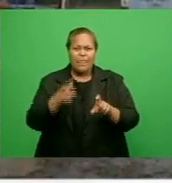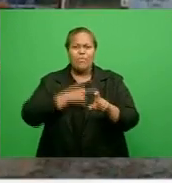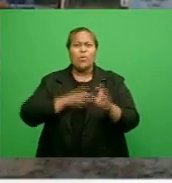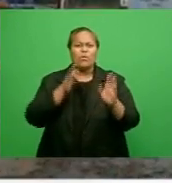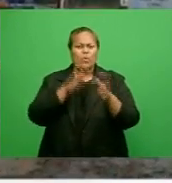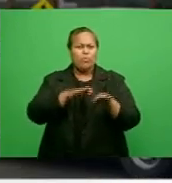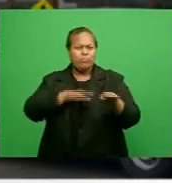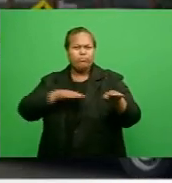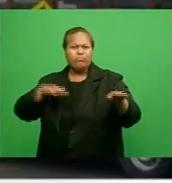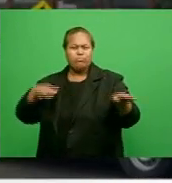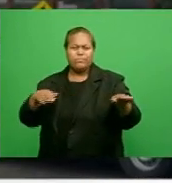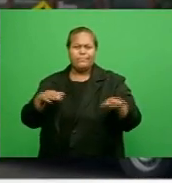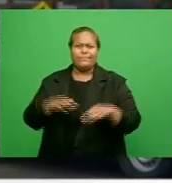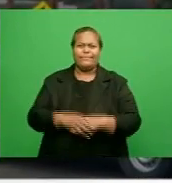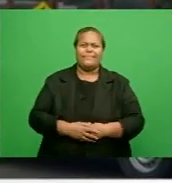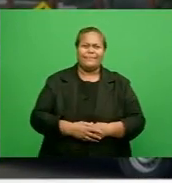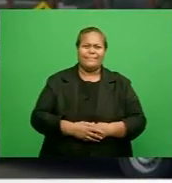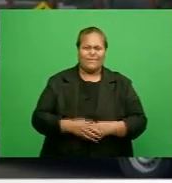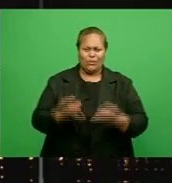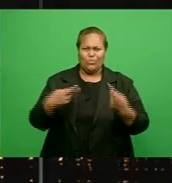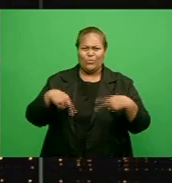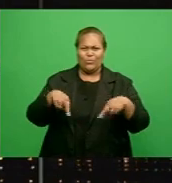congestion along Ratundovi Road.